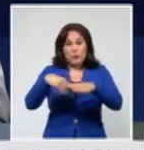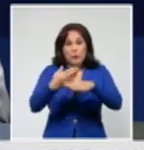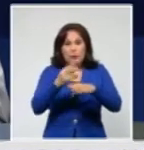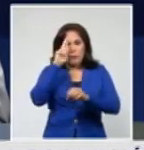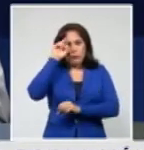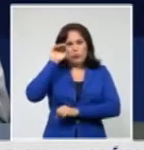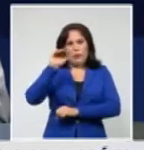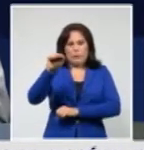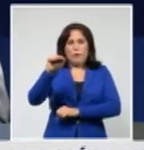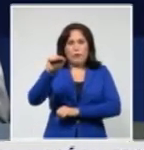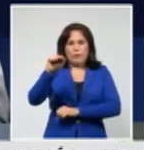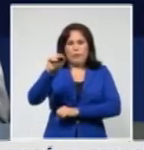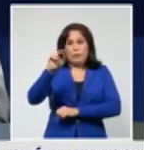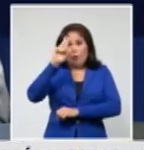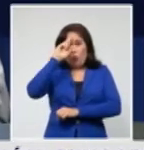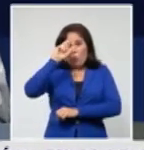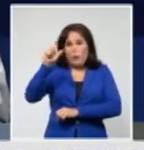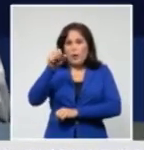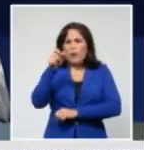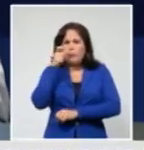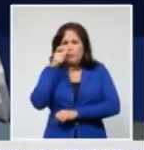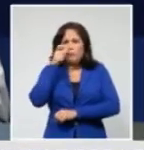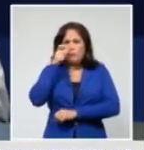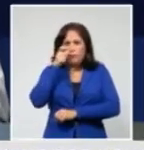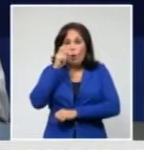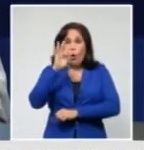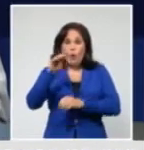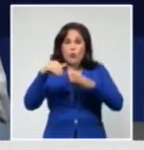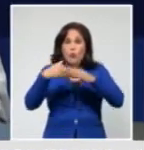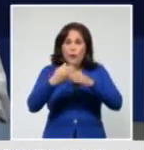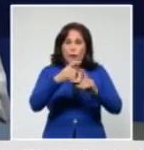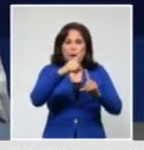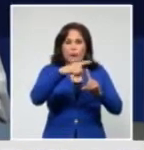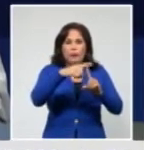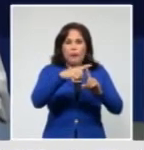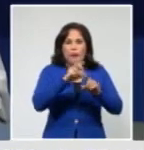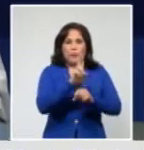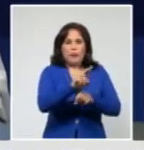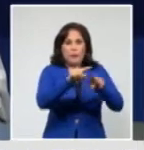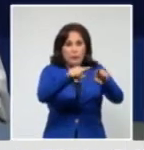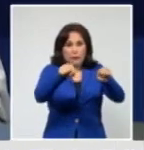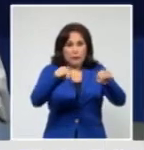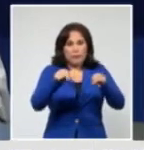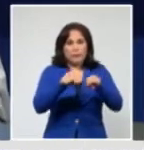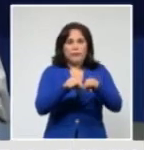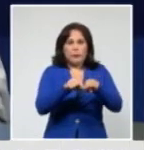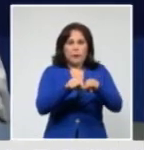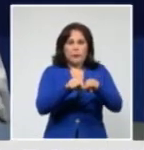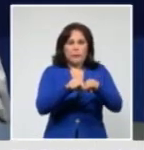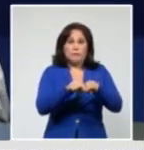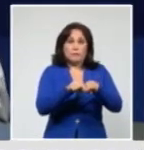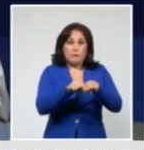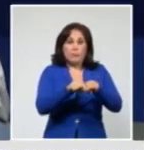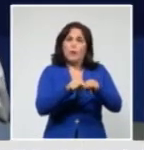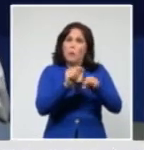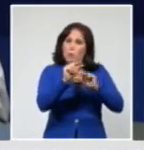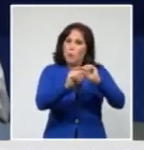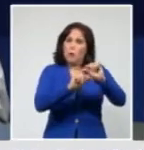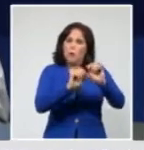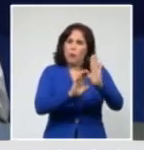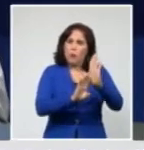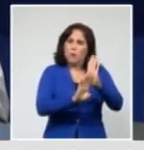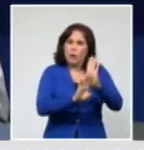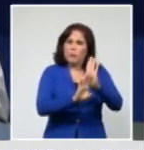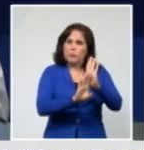The virus progressed quickly with many complications, which resulted in the patient suffering cardiorespiratory